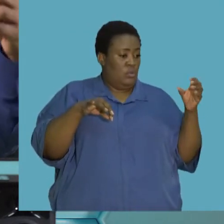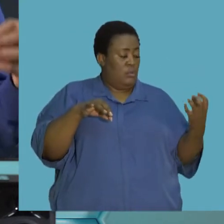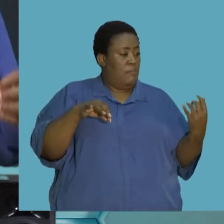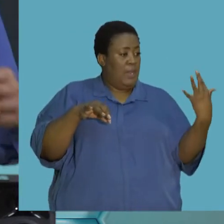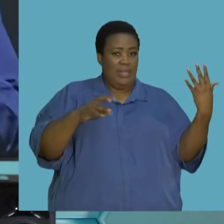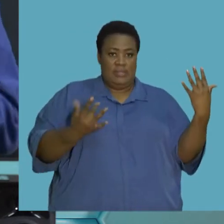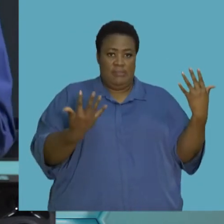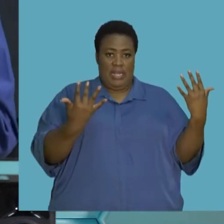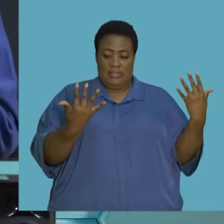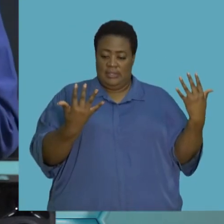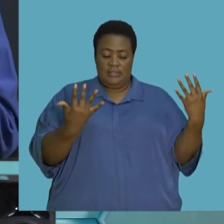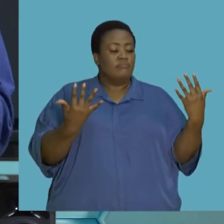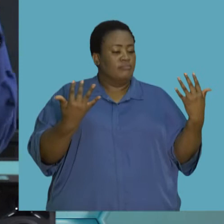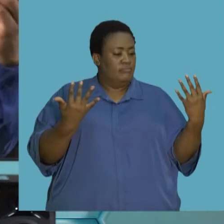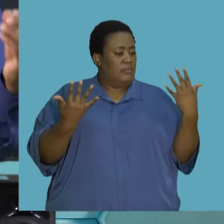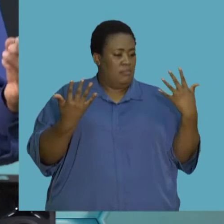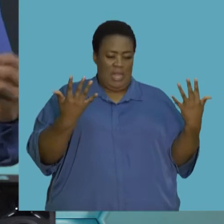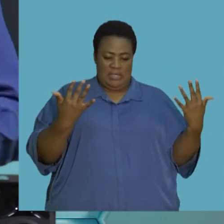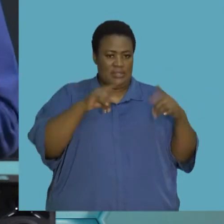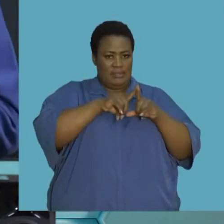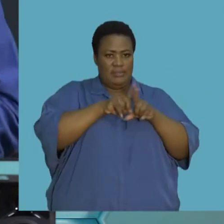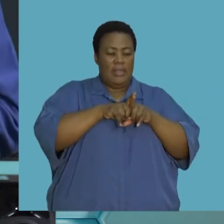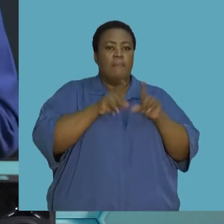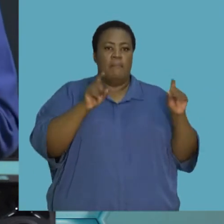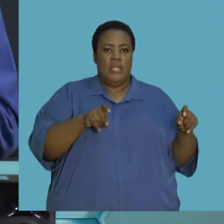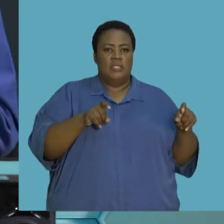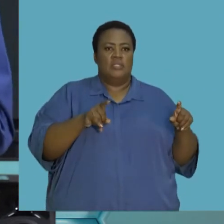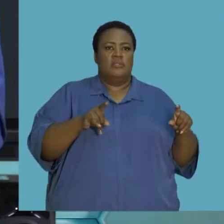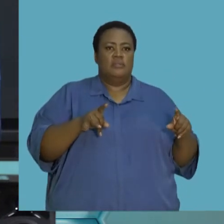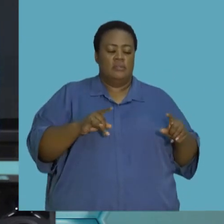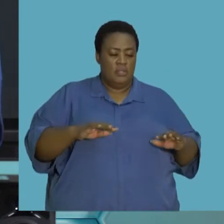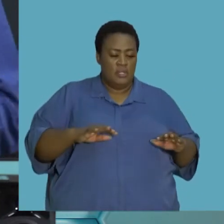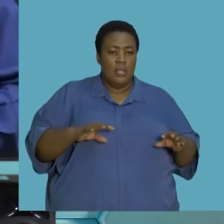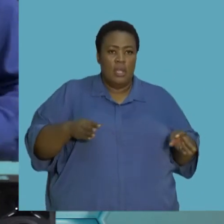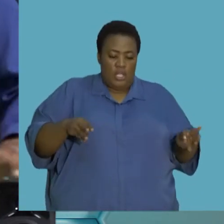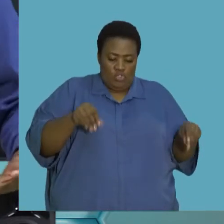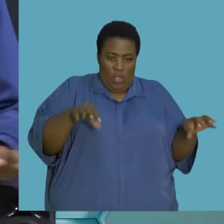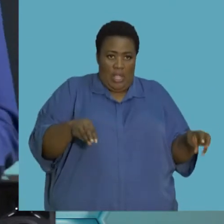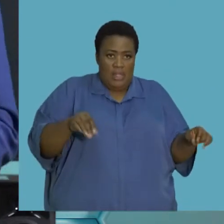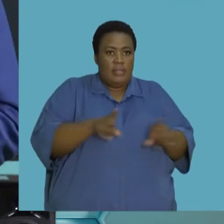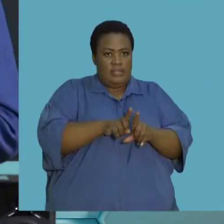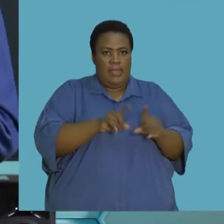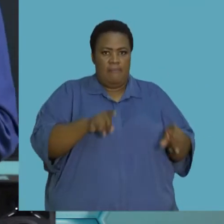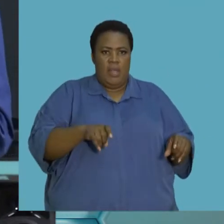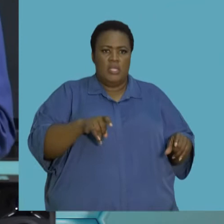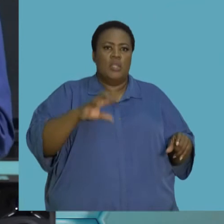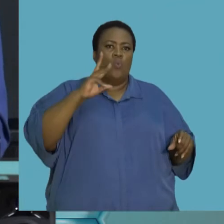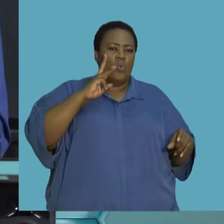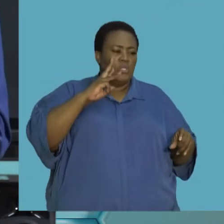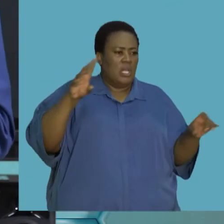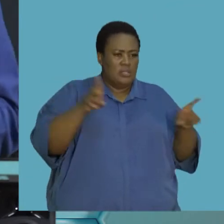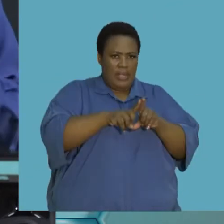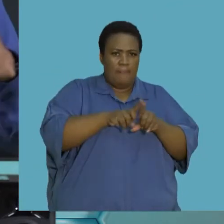the amount of water the same, you keep the type of plant the same, you also ensure that the amount of soil that they kept in is the